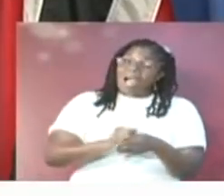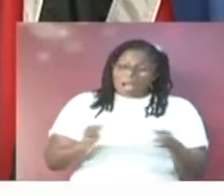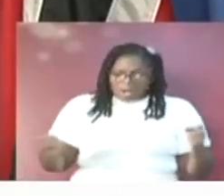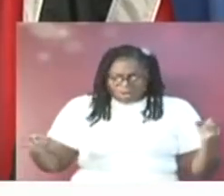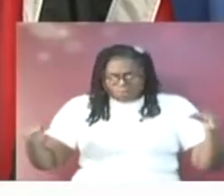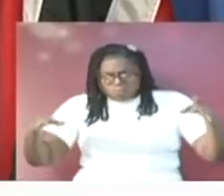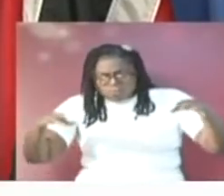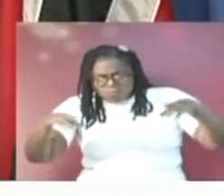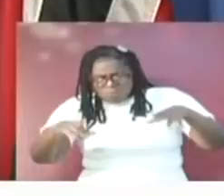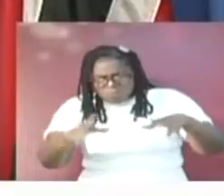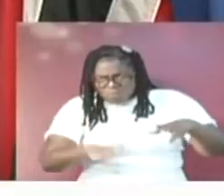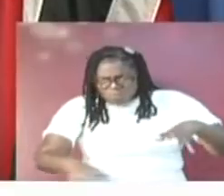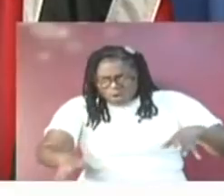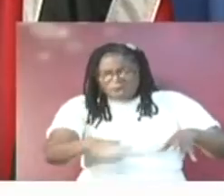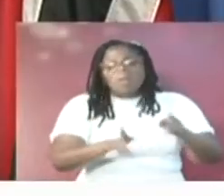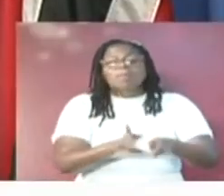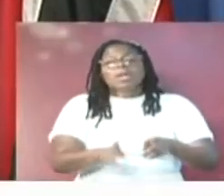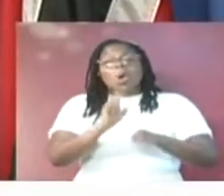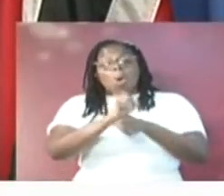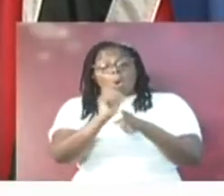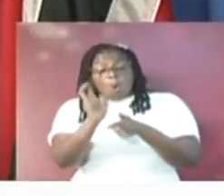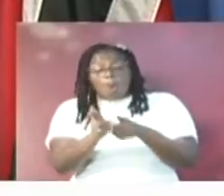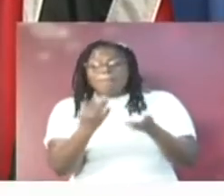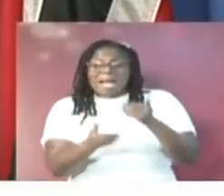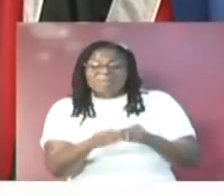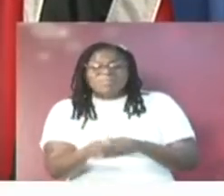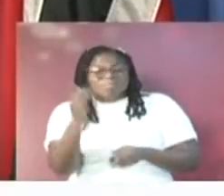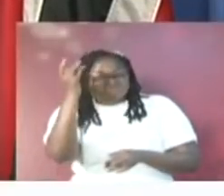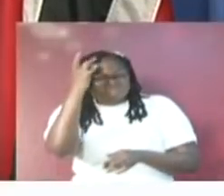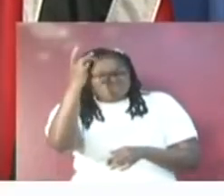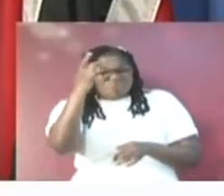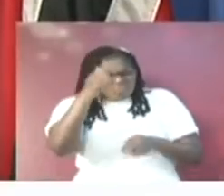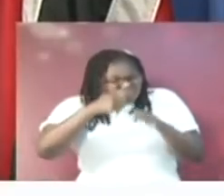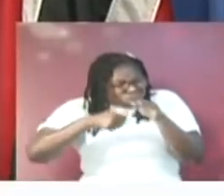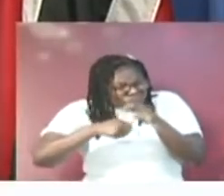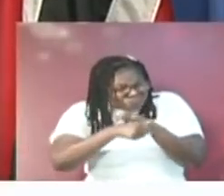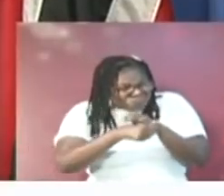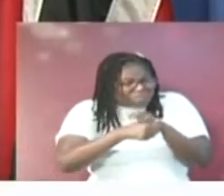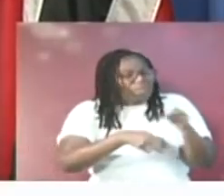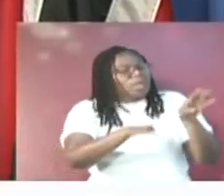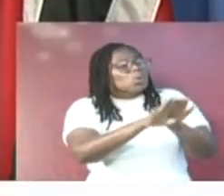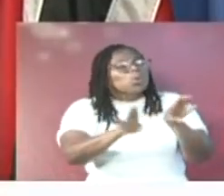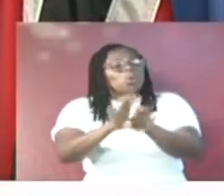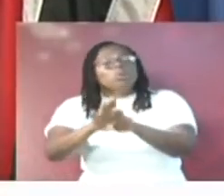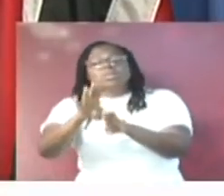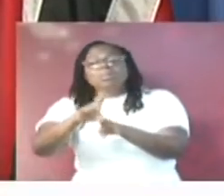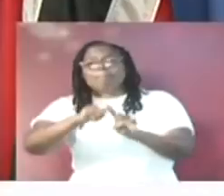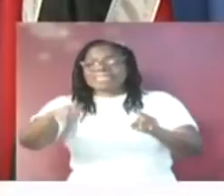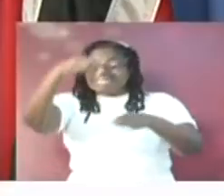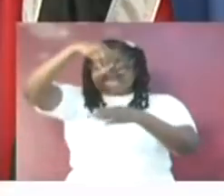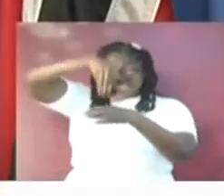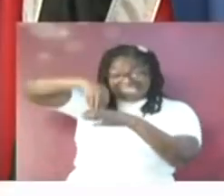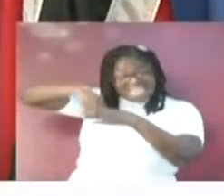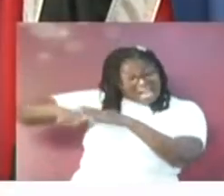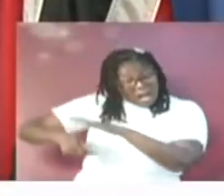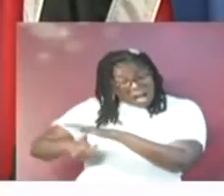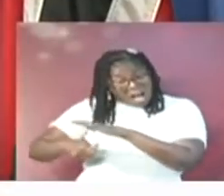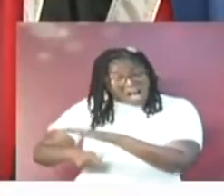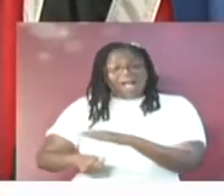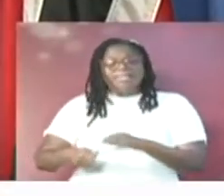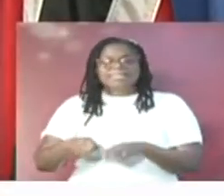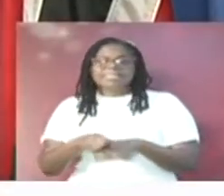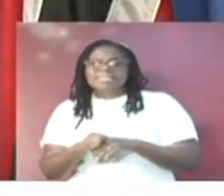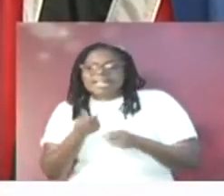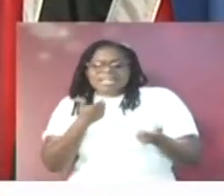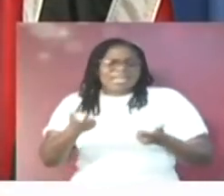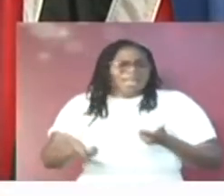regulations behind closed doors and so on and so on and so on, because it reflects itself whether you like it or not.